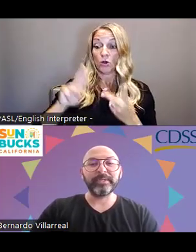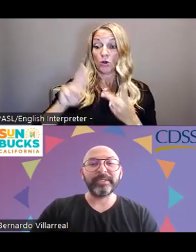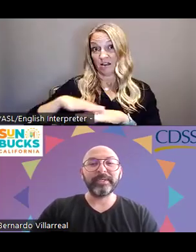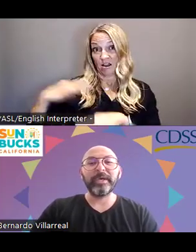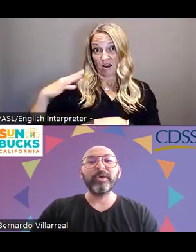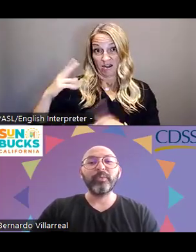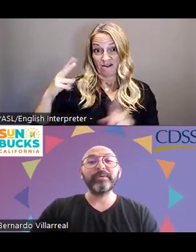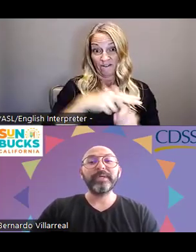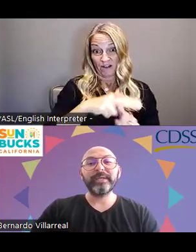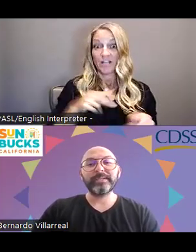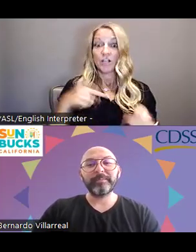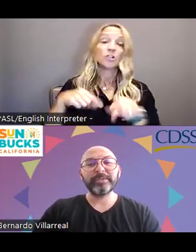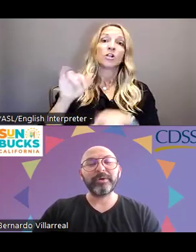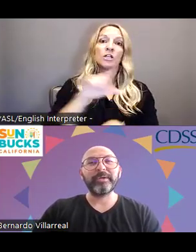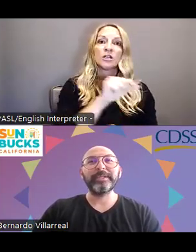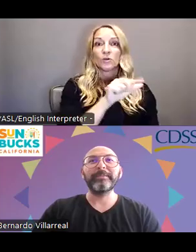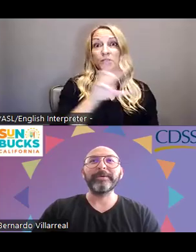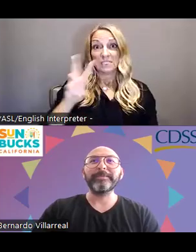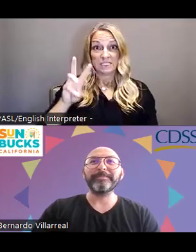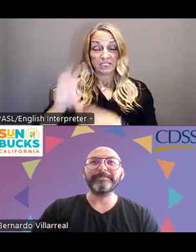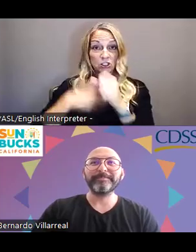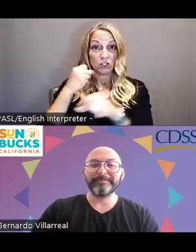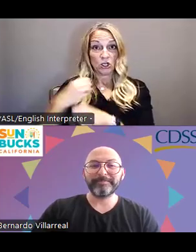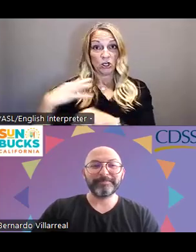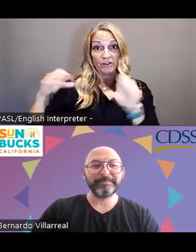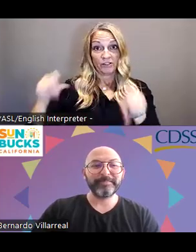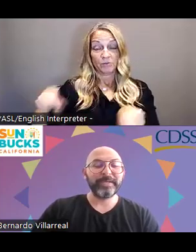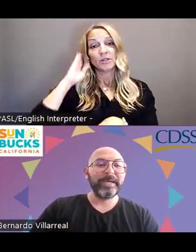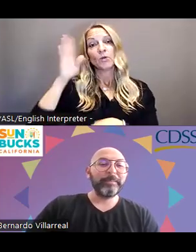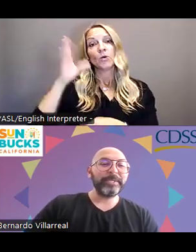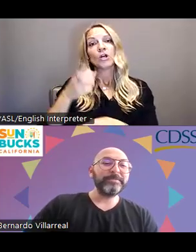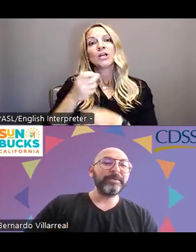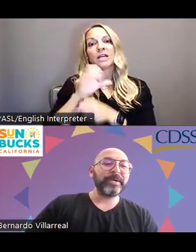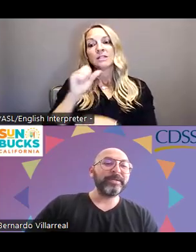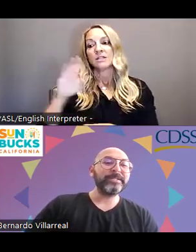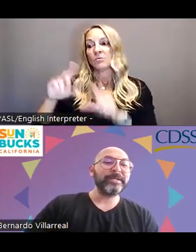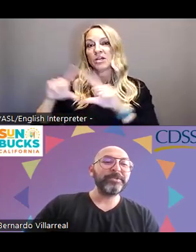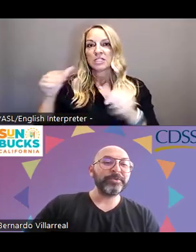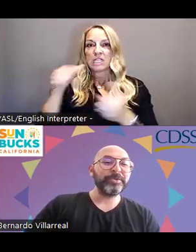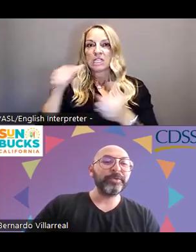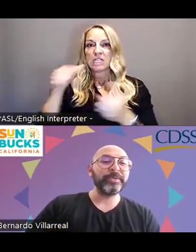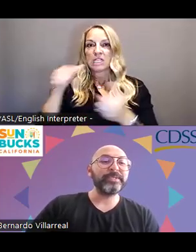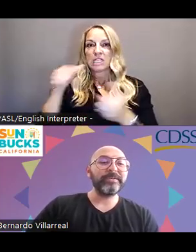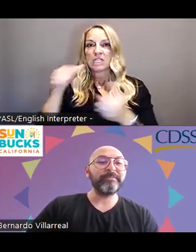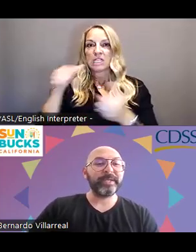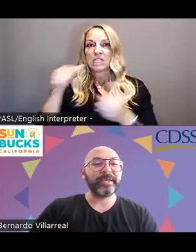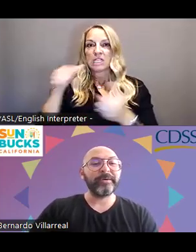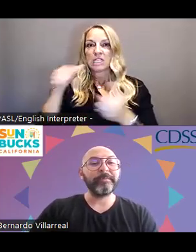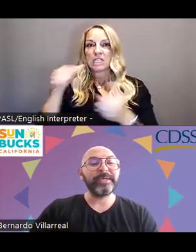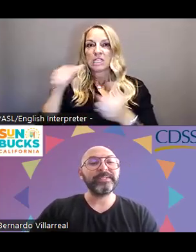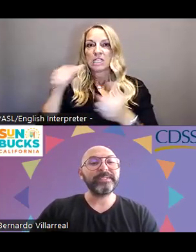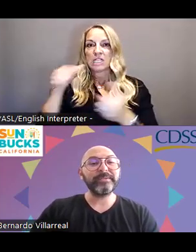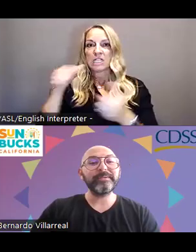period of eligibility will get a Sunbucks card in the mail. Please be aware that some children who